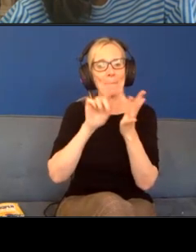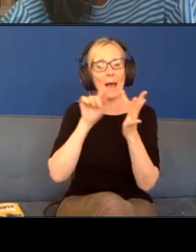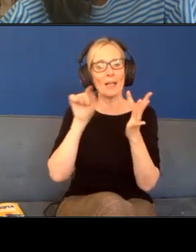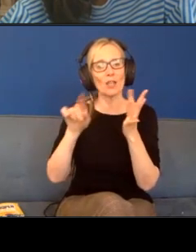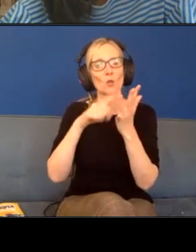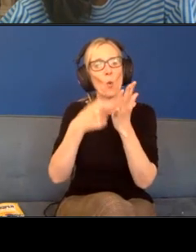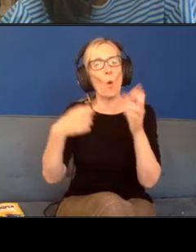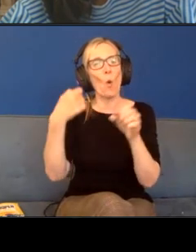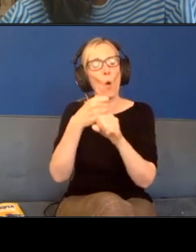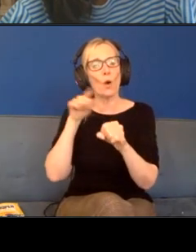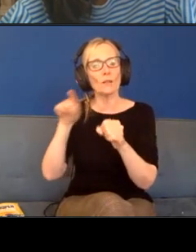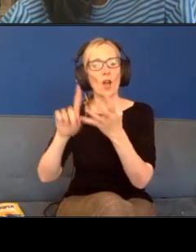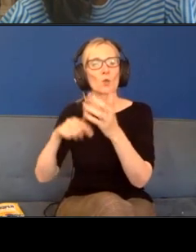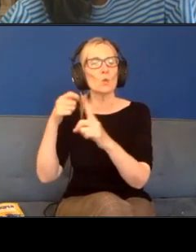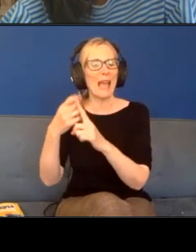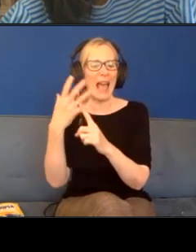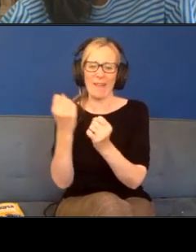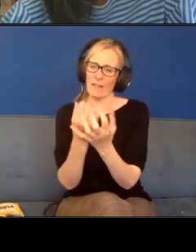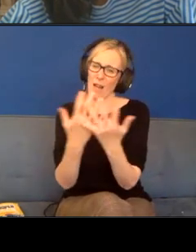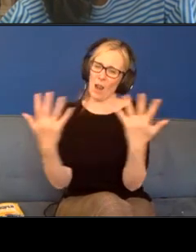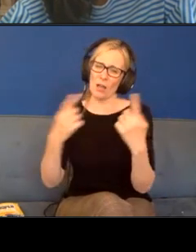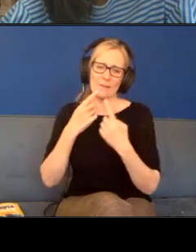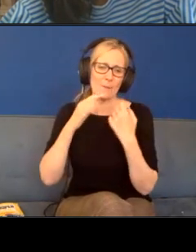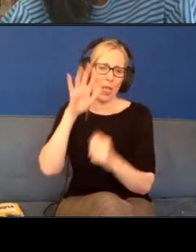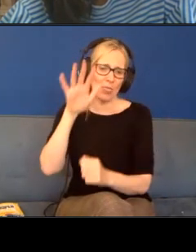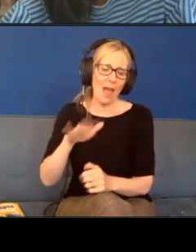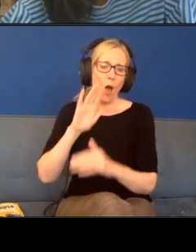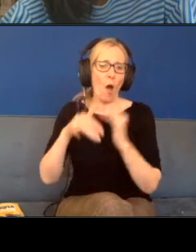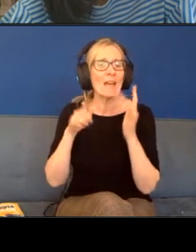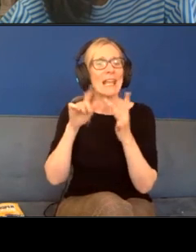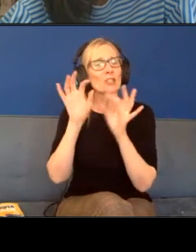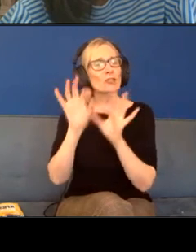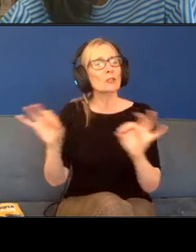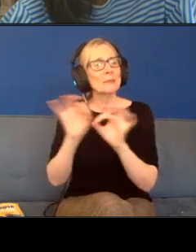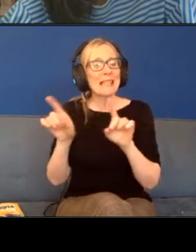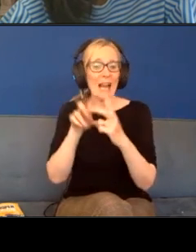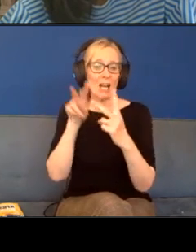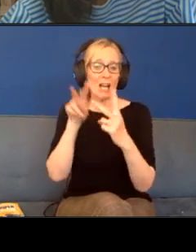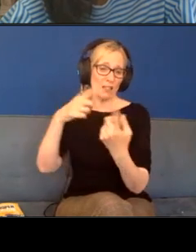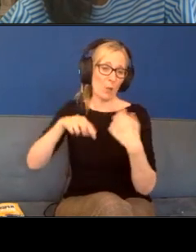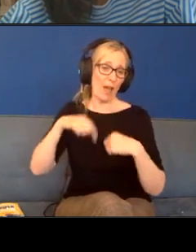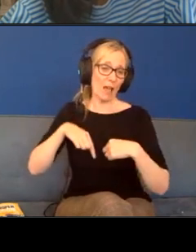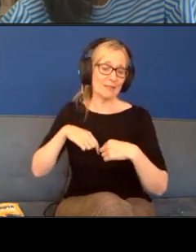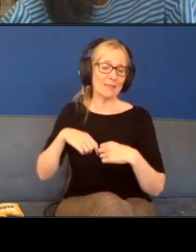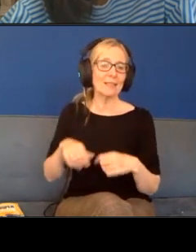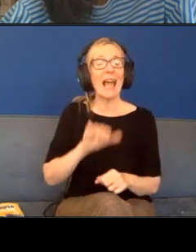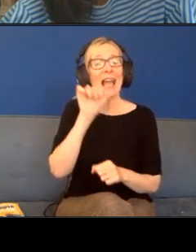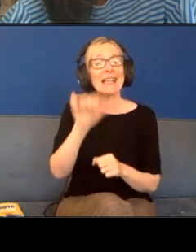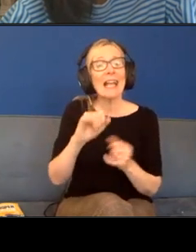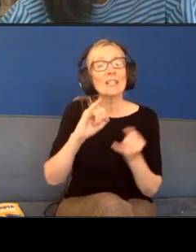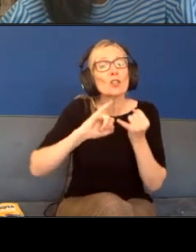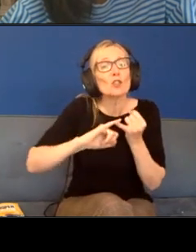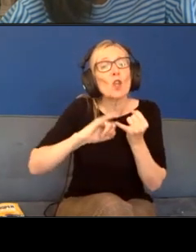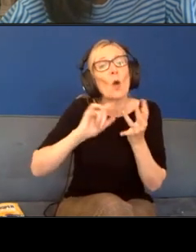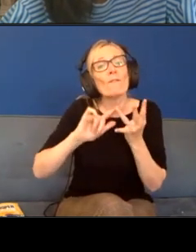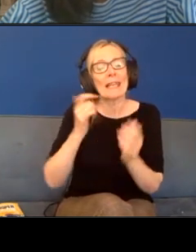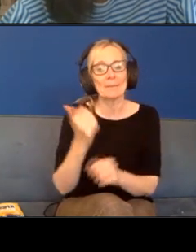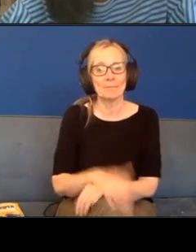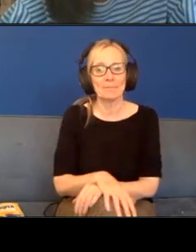www.ohmi.org.uk, and there's lots on there about instruments and contact with us as well. Brilliant. Next up, Sophie, good